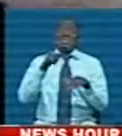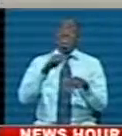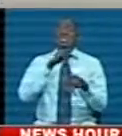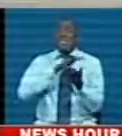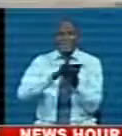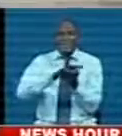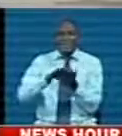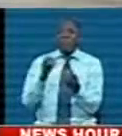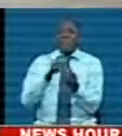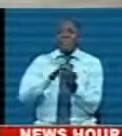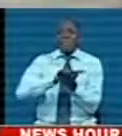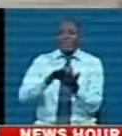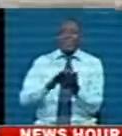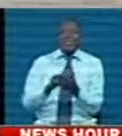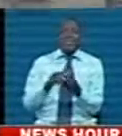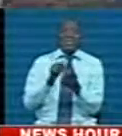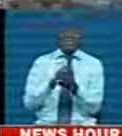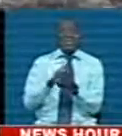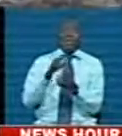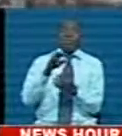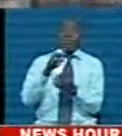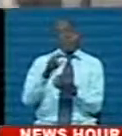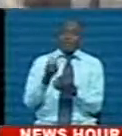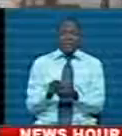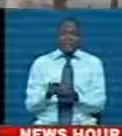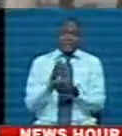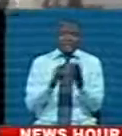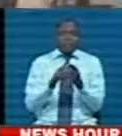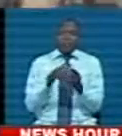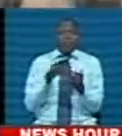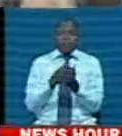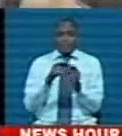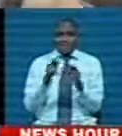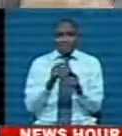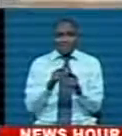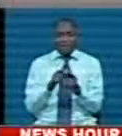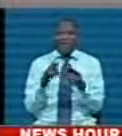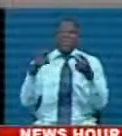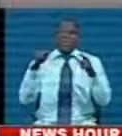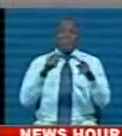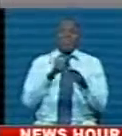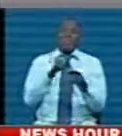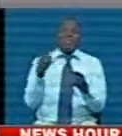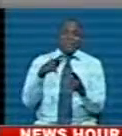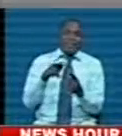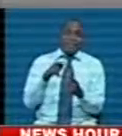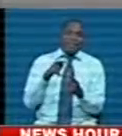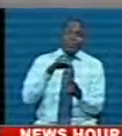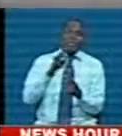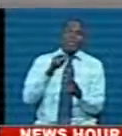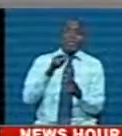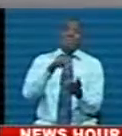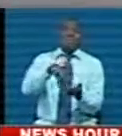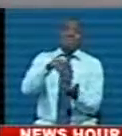desilting, and so does the Kole Lagoon. Some amount of dredging has taken place since the night of